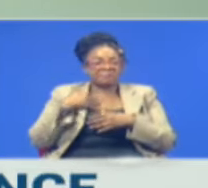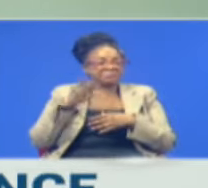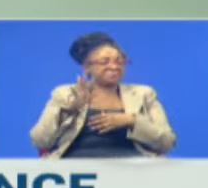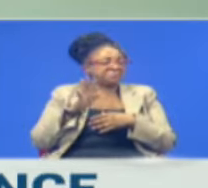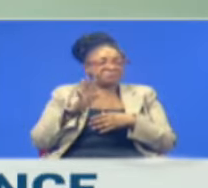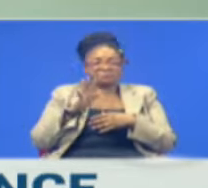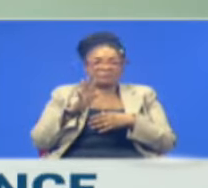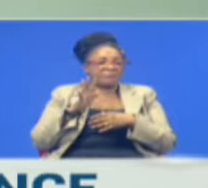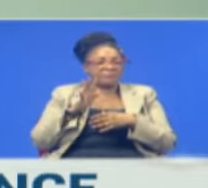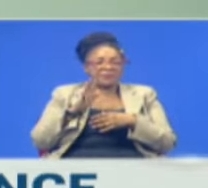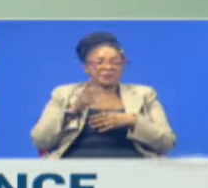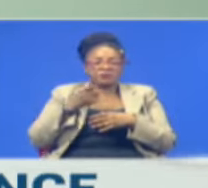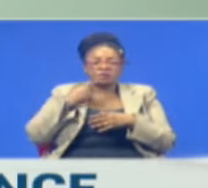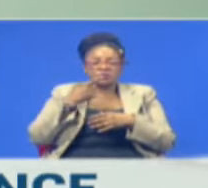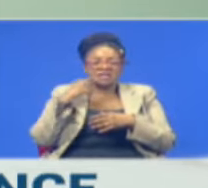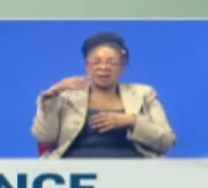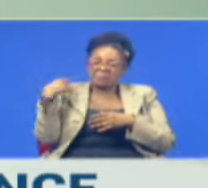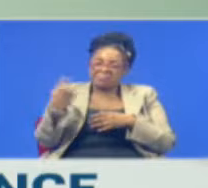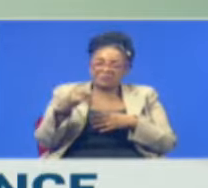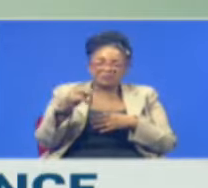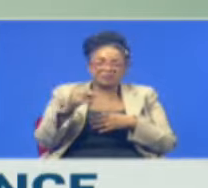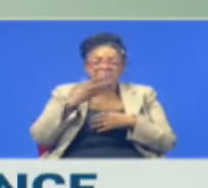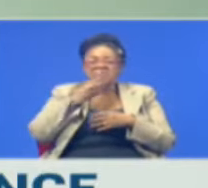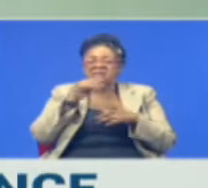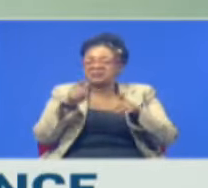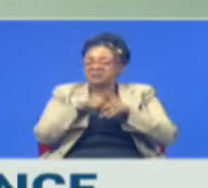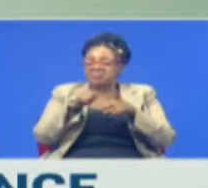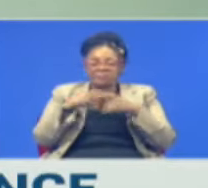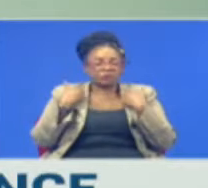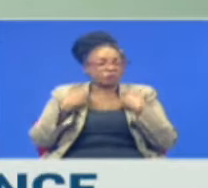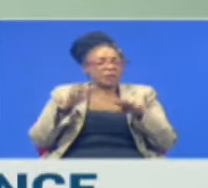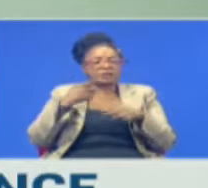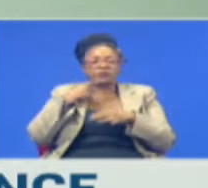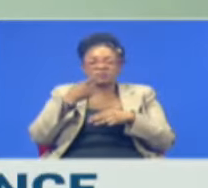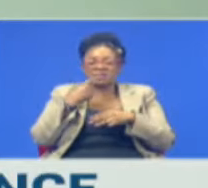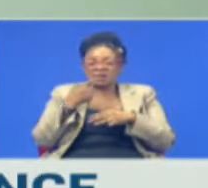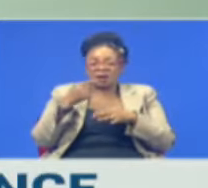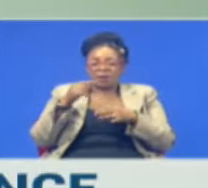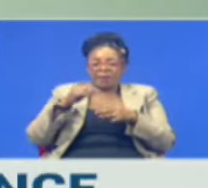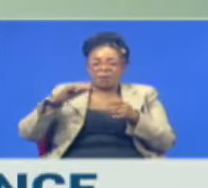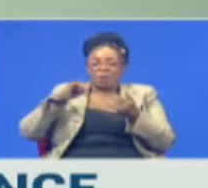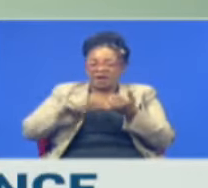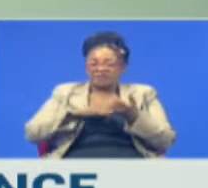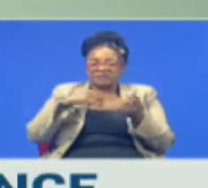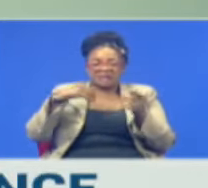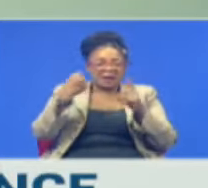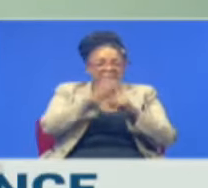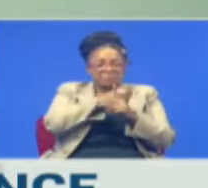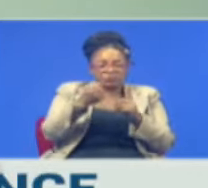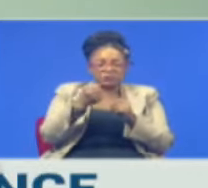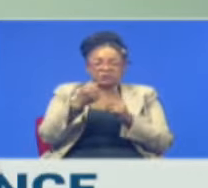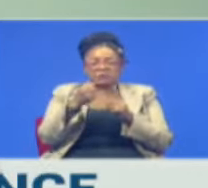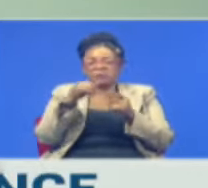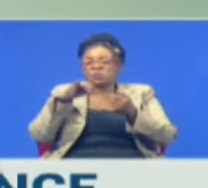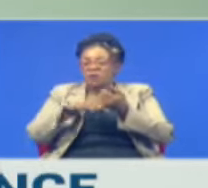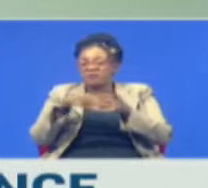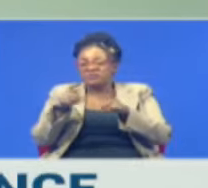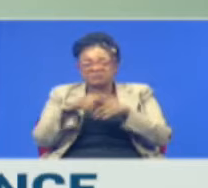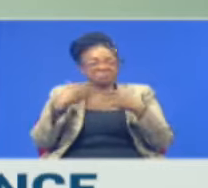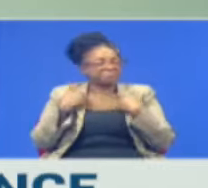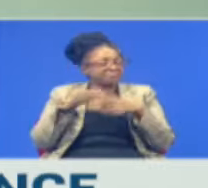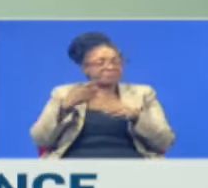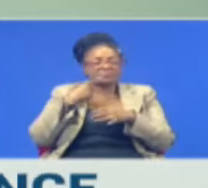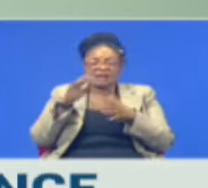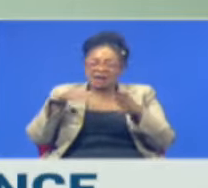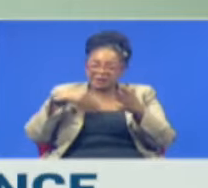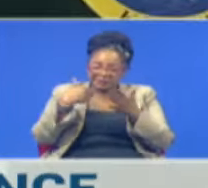they are assaulted. Even the men don't want to be say they are assaulted by women, by their wives, or wives also don't want to say they are assaulted until they